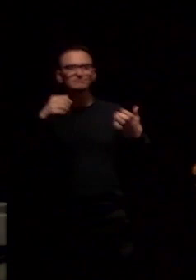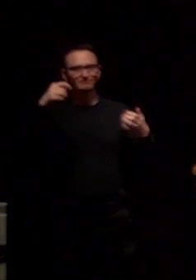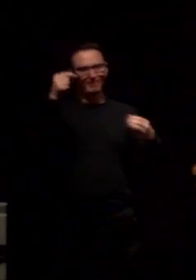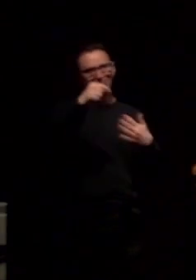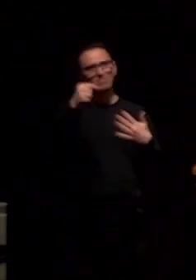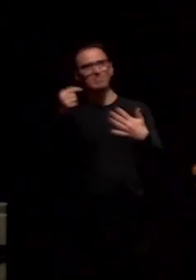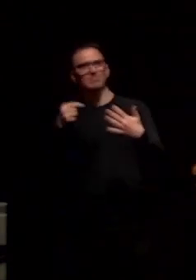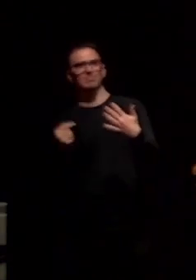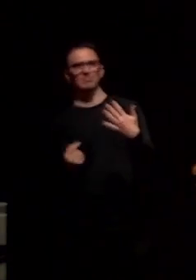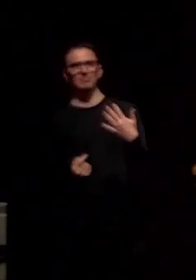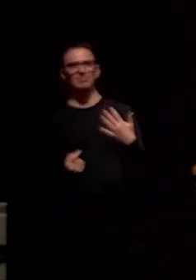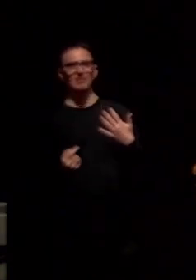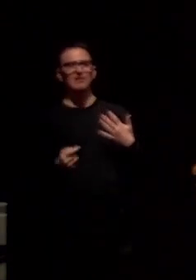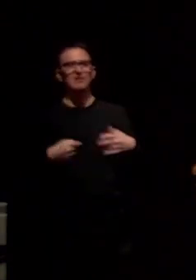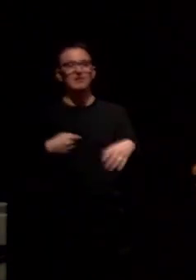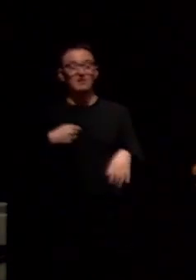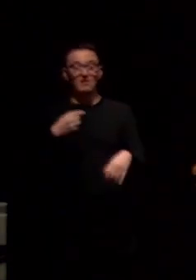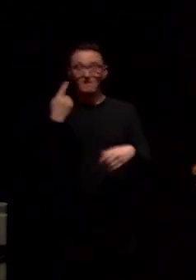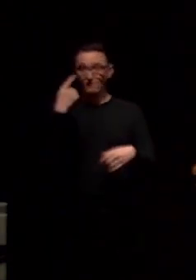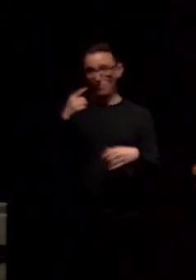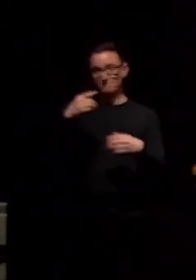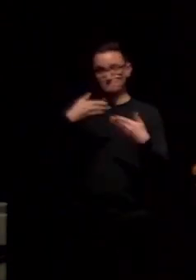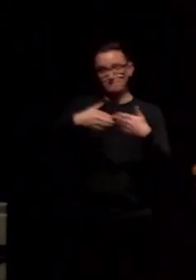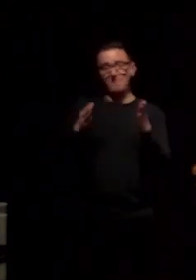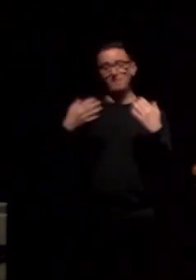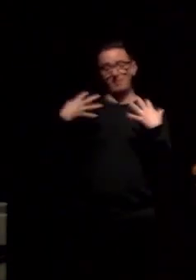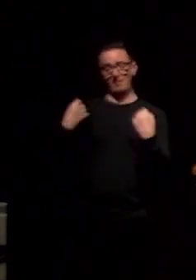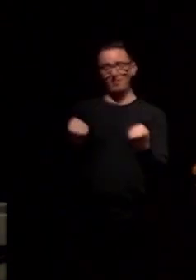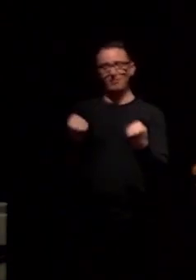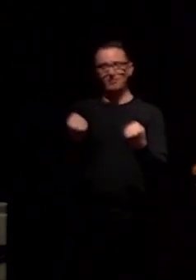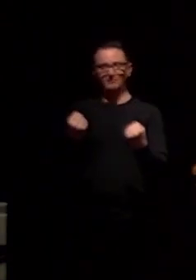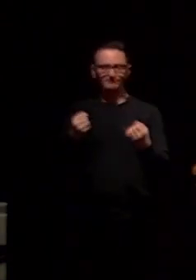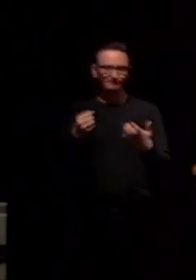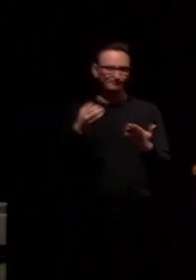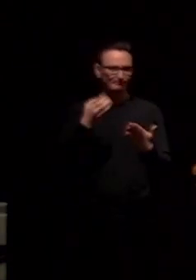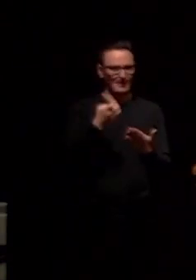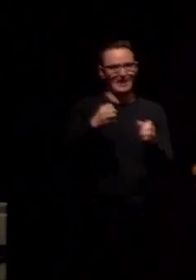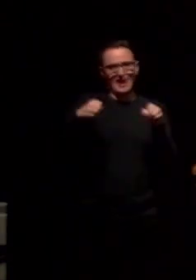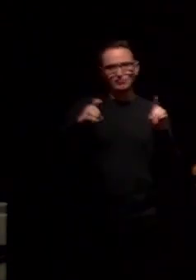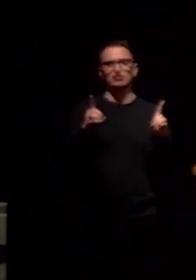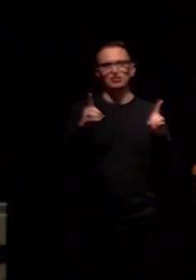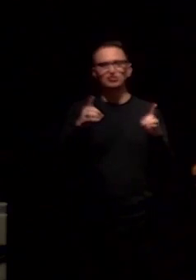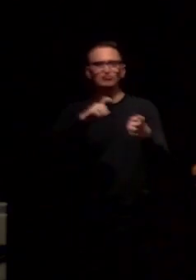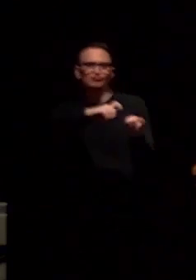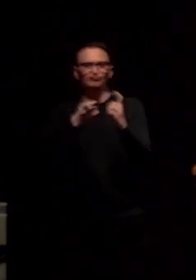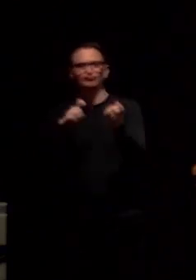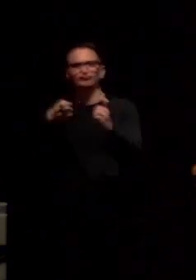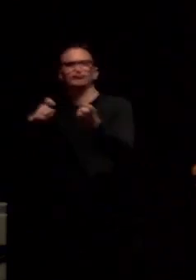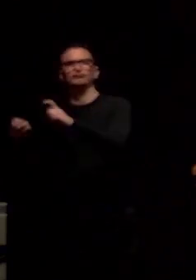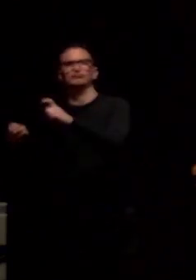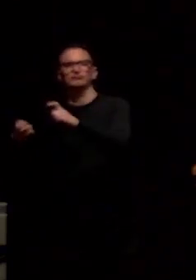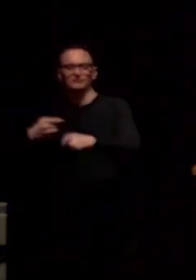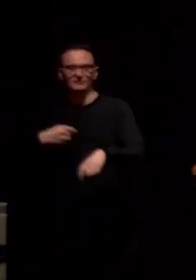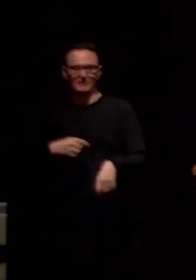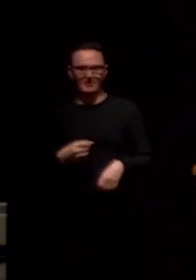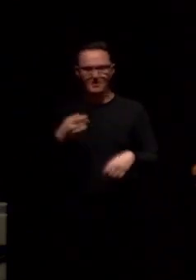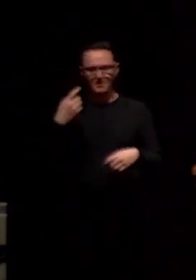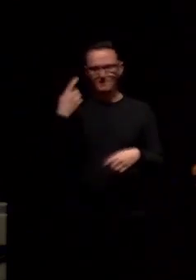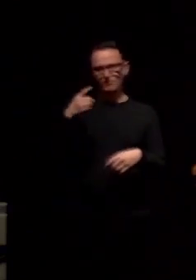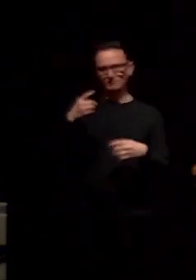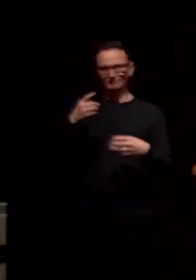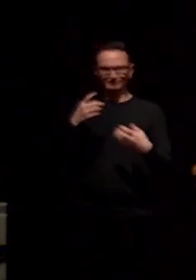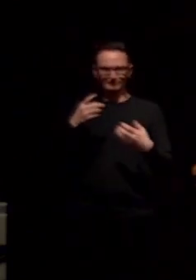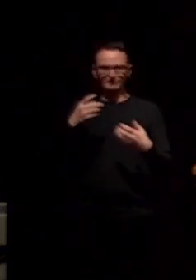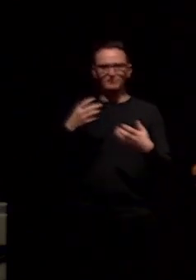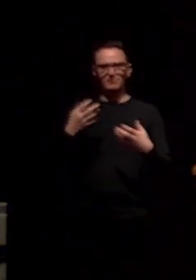recommendations for public health curriculum changes, for opportunities to really immerse yourself in public health